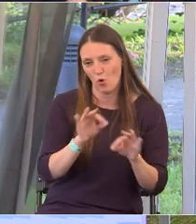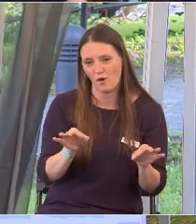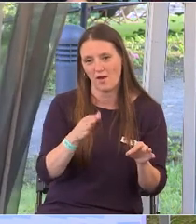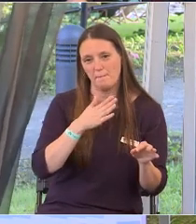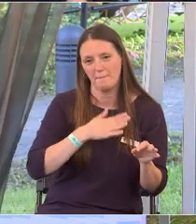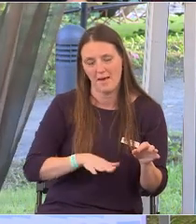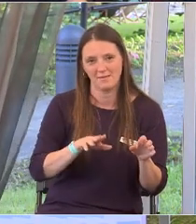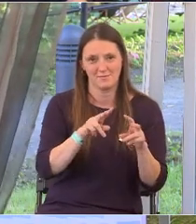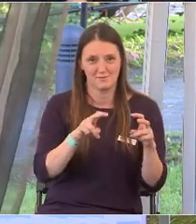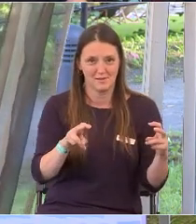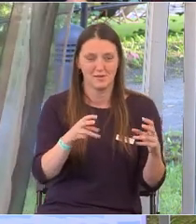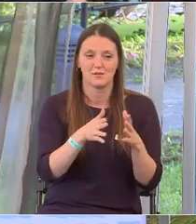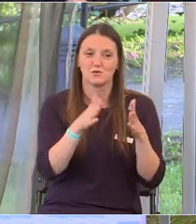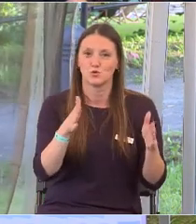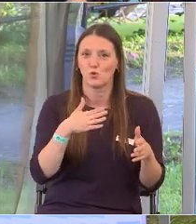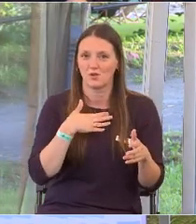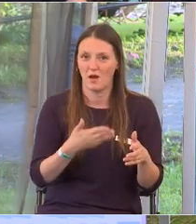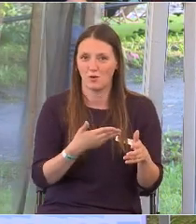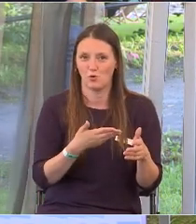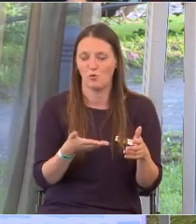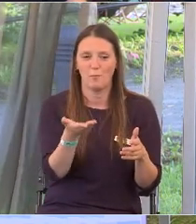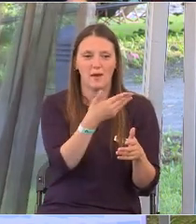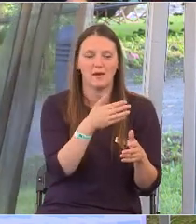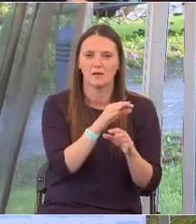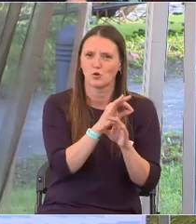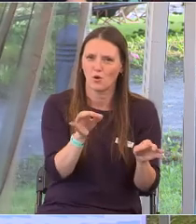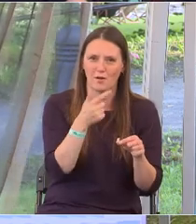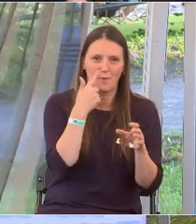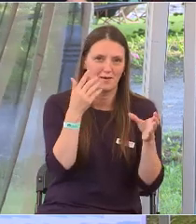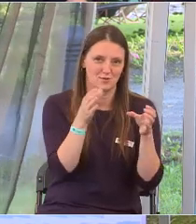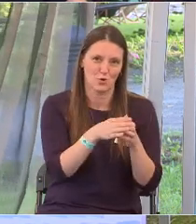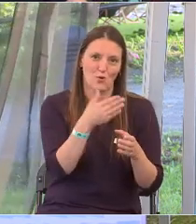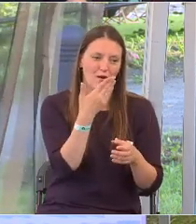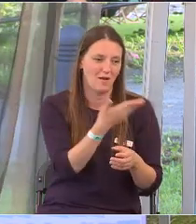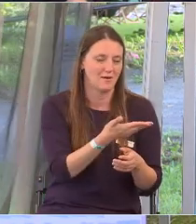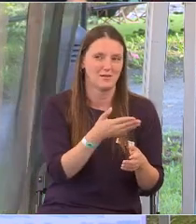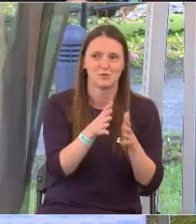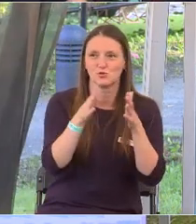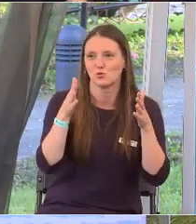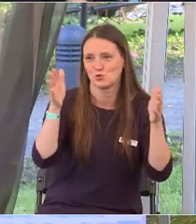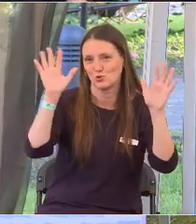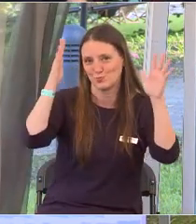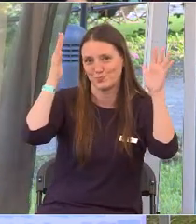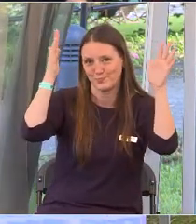to our knowledgeable great analysts, let's say that you have been thanked.